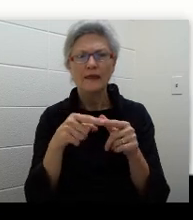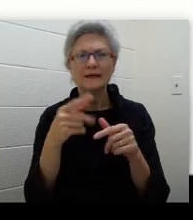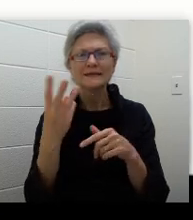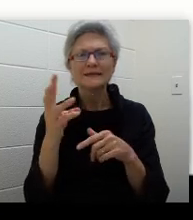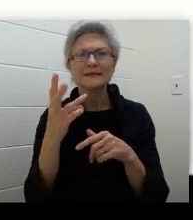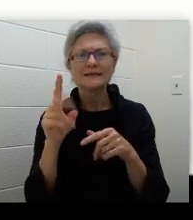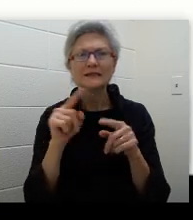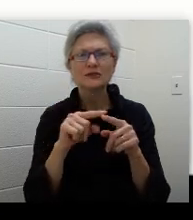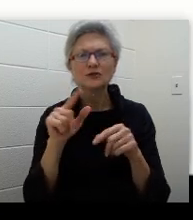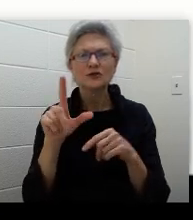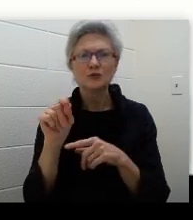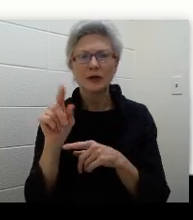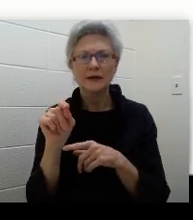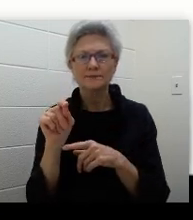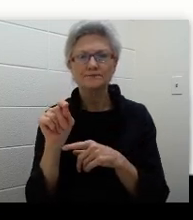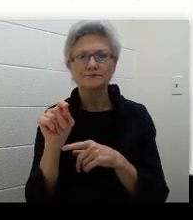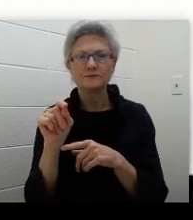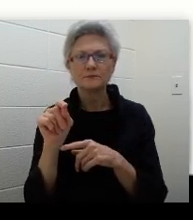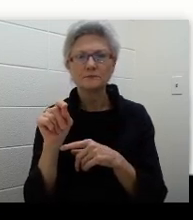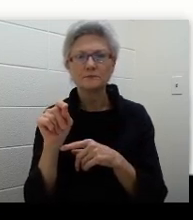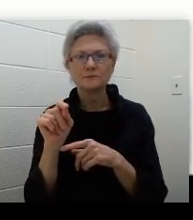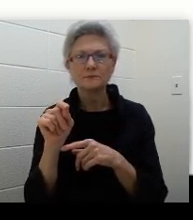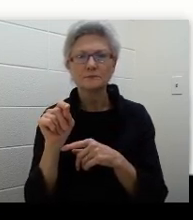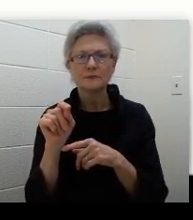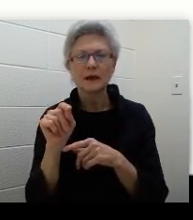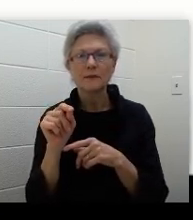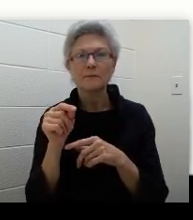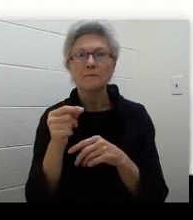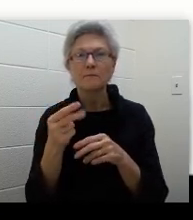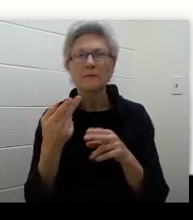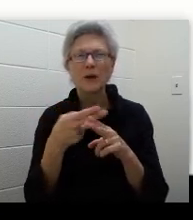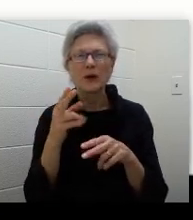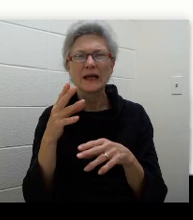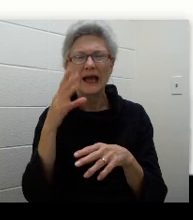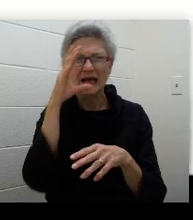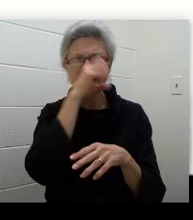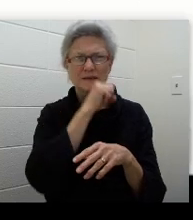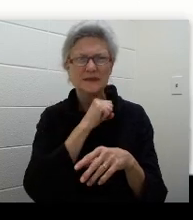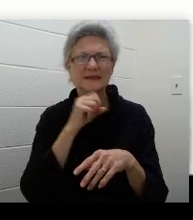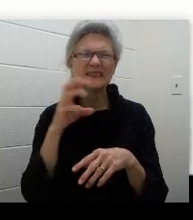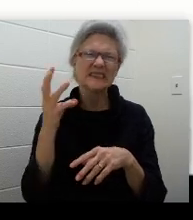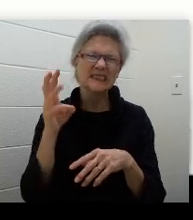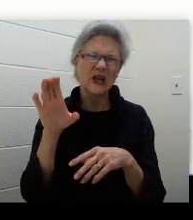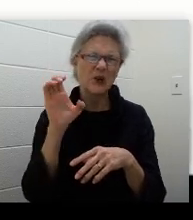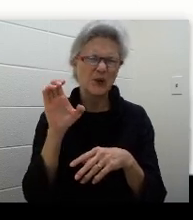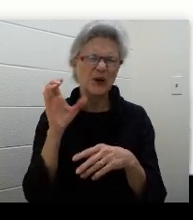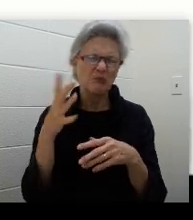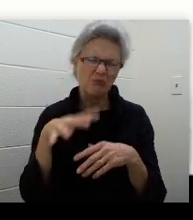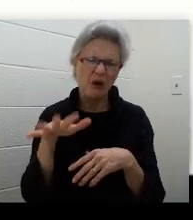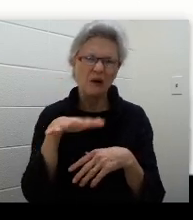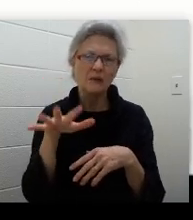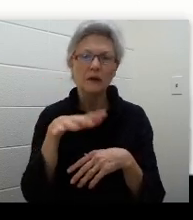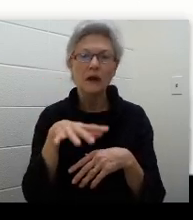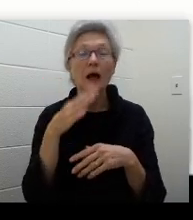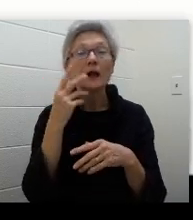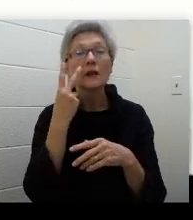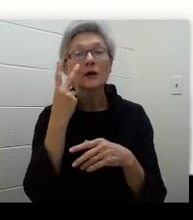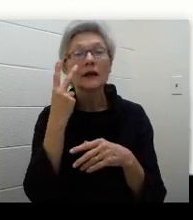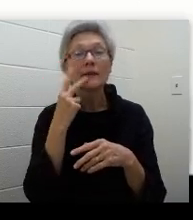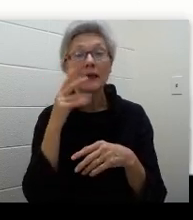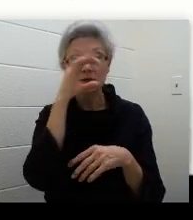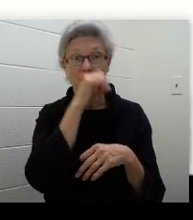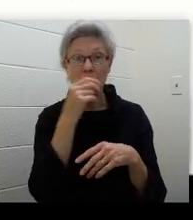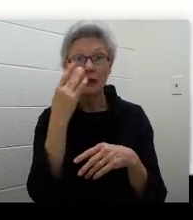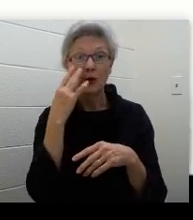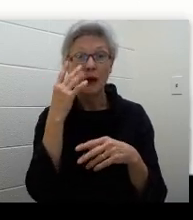I'm going to round 16 to 20. So my quick estimate is 600. Now, looking at my estimate, I know that this estimate